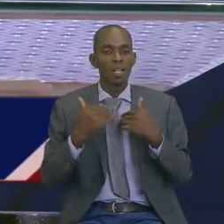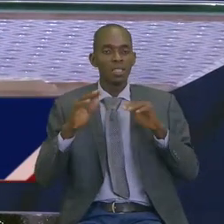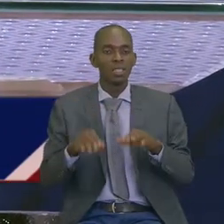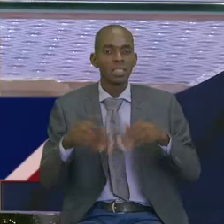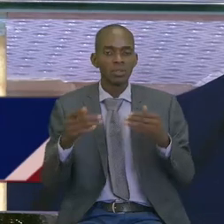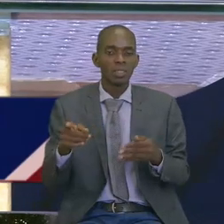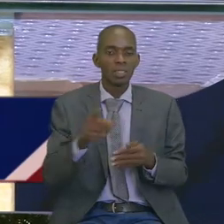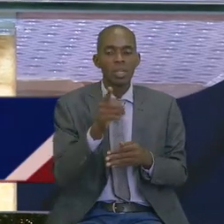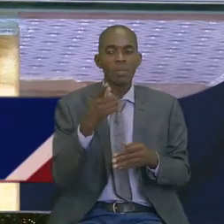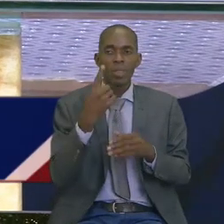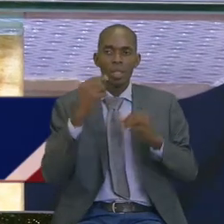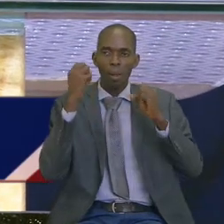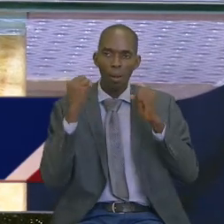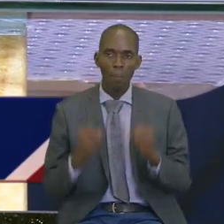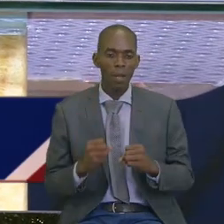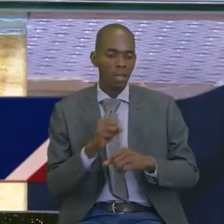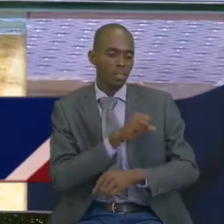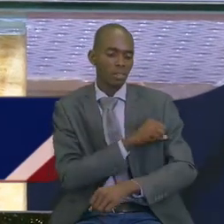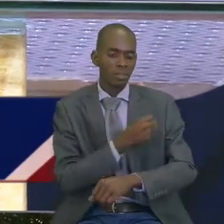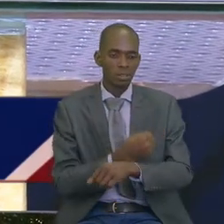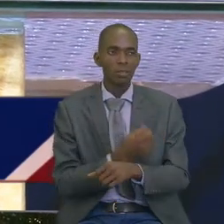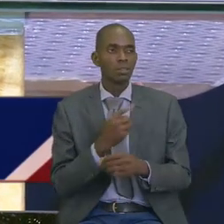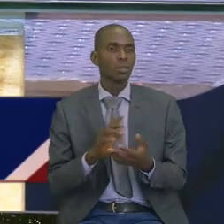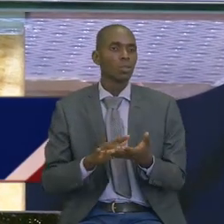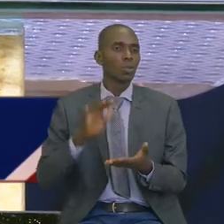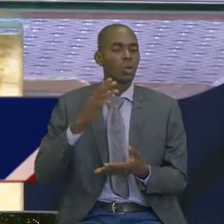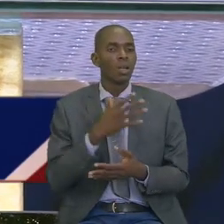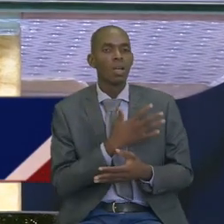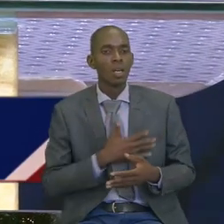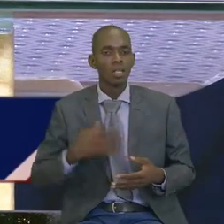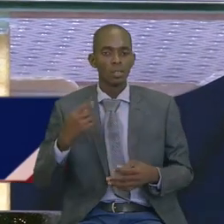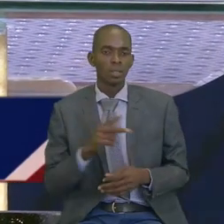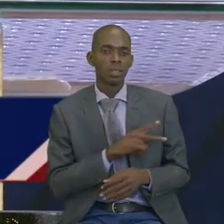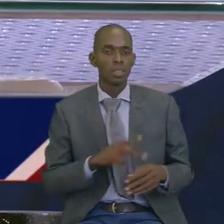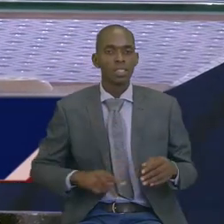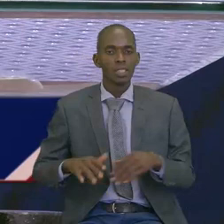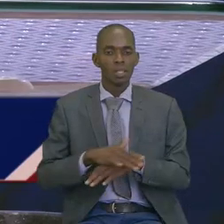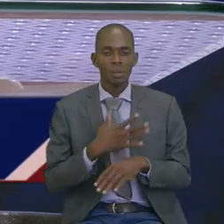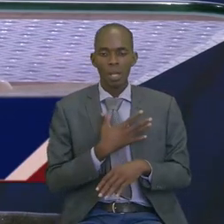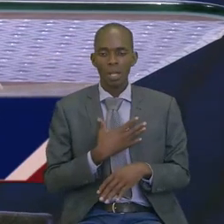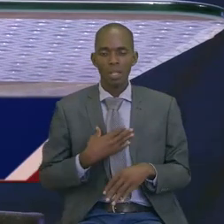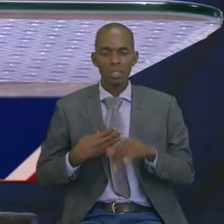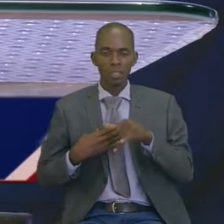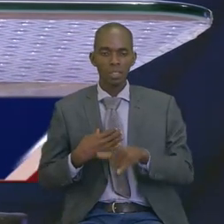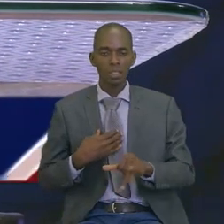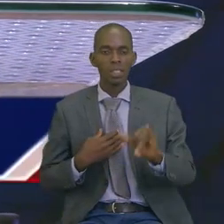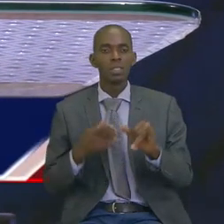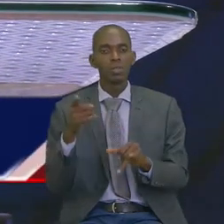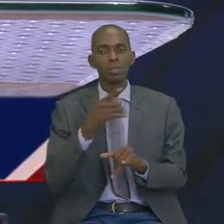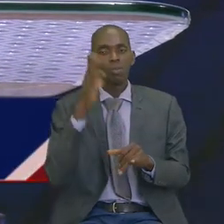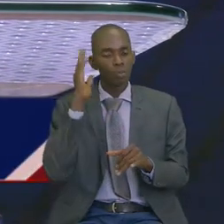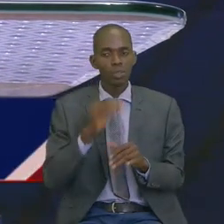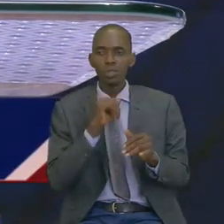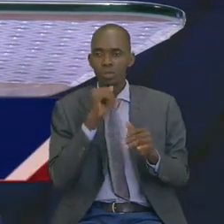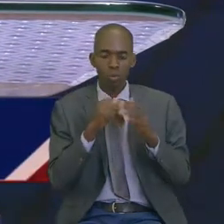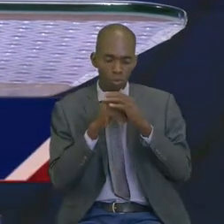power, the strength, the glory, and the kingdom. And yet, they'll not worship God, and they'll not